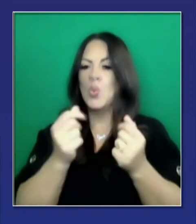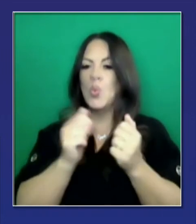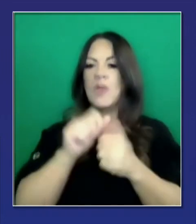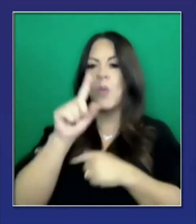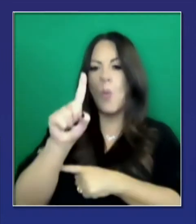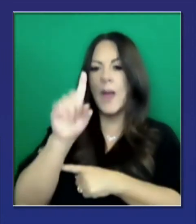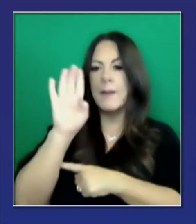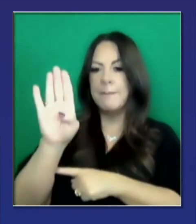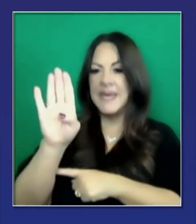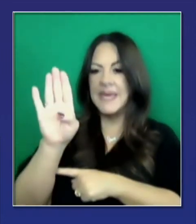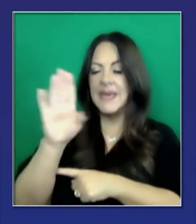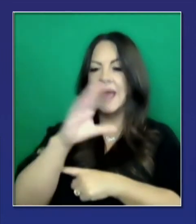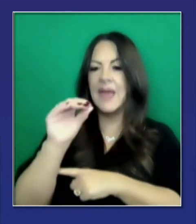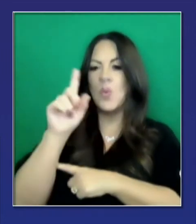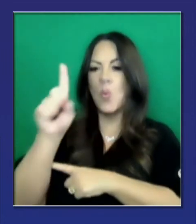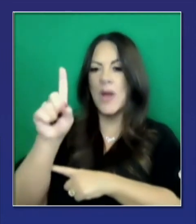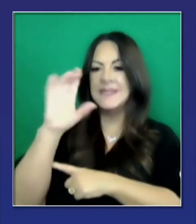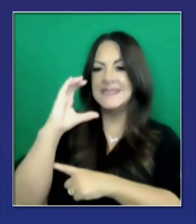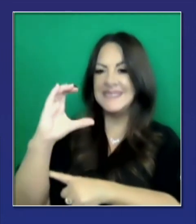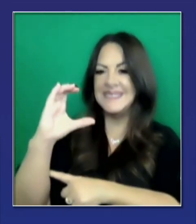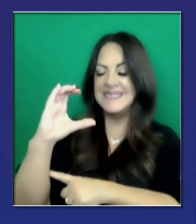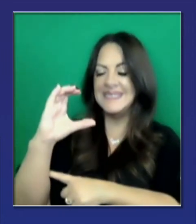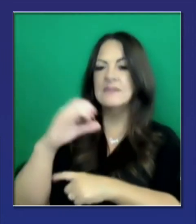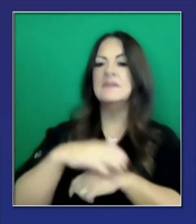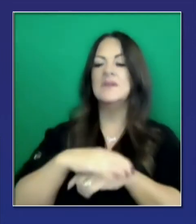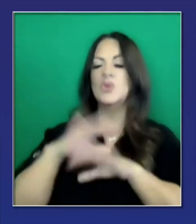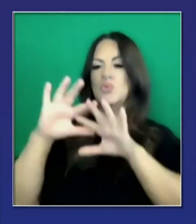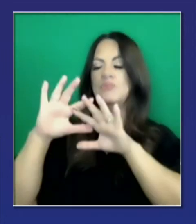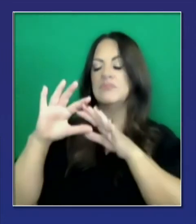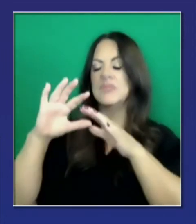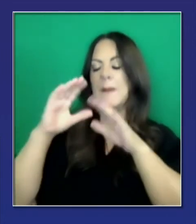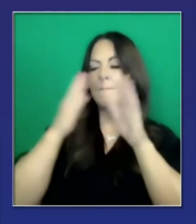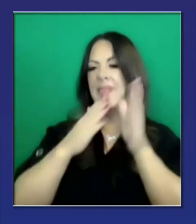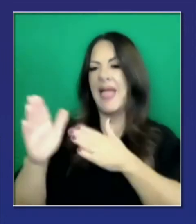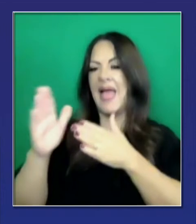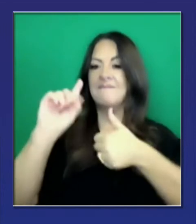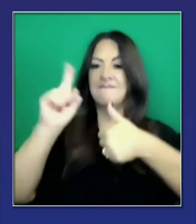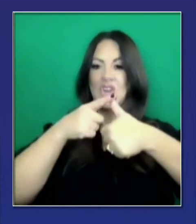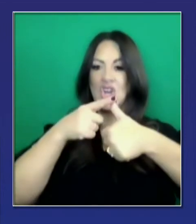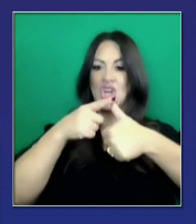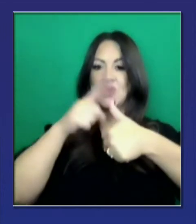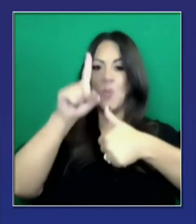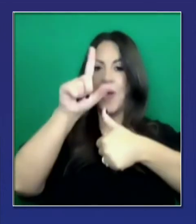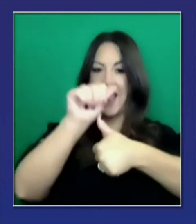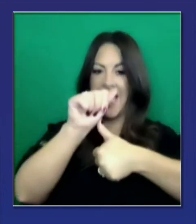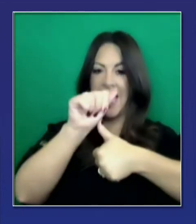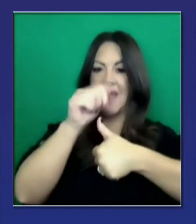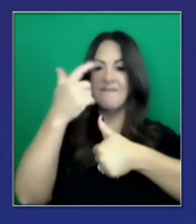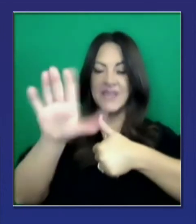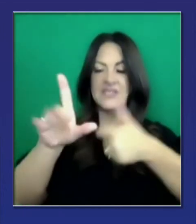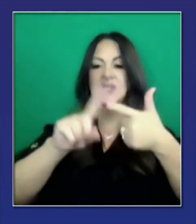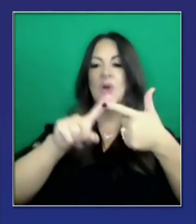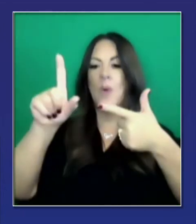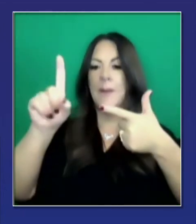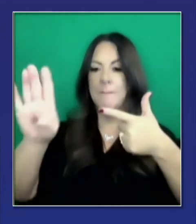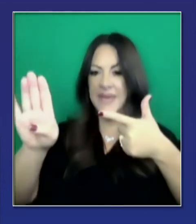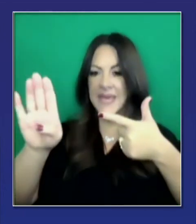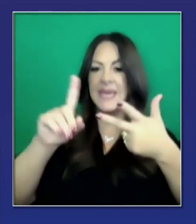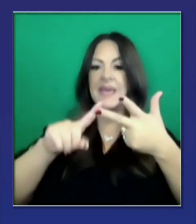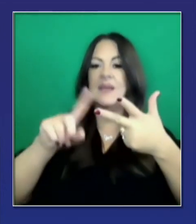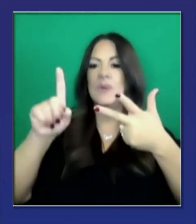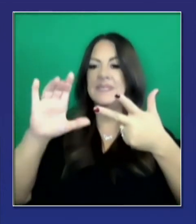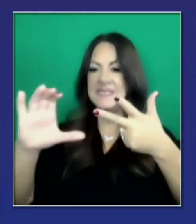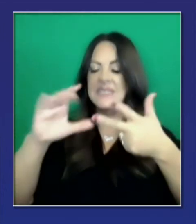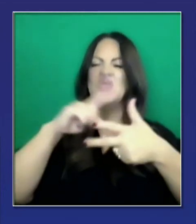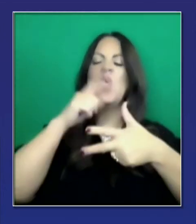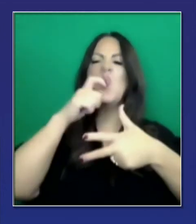is prioritizing, as I just updated you, skilled nursing facilities, congregate care facilities, and our healthcare